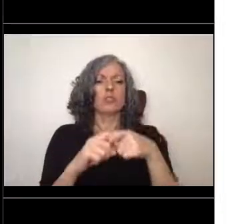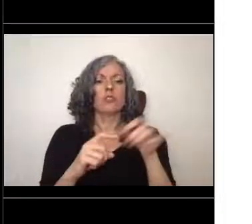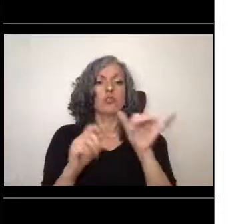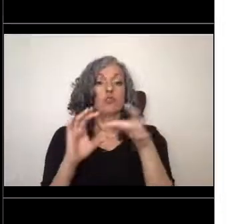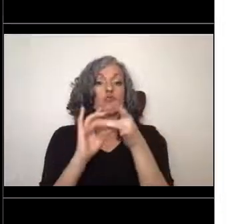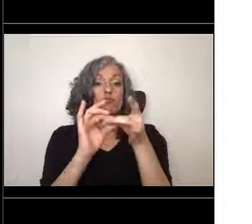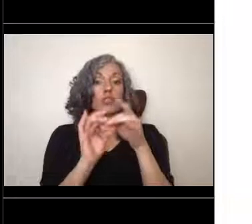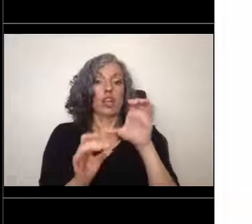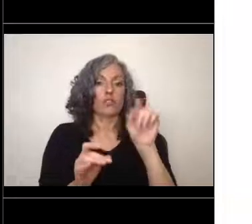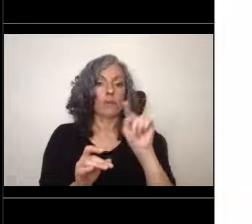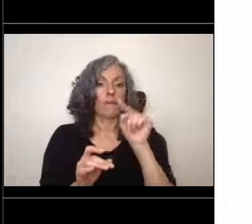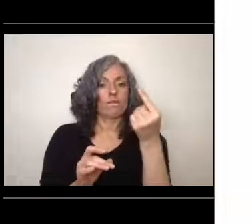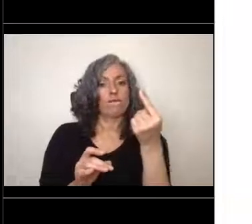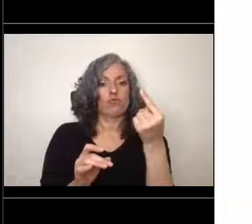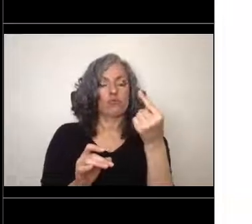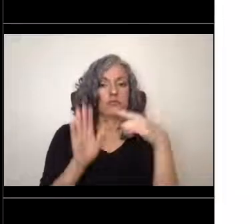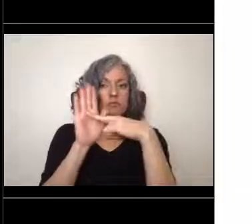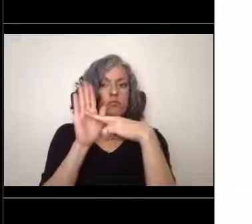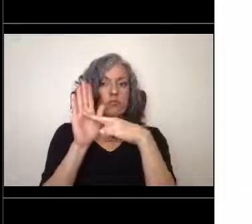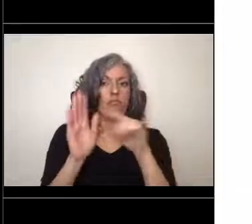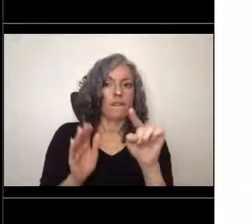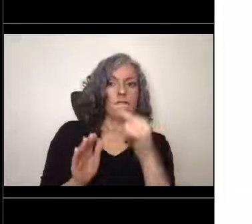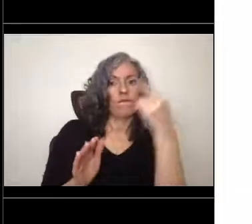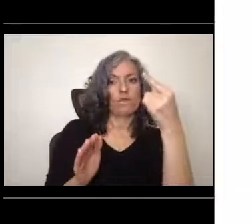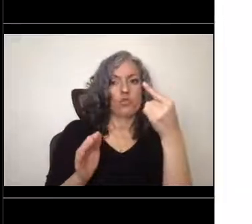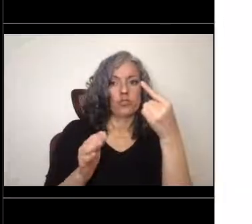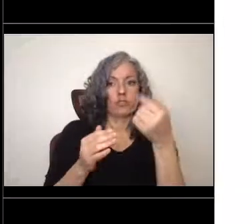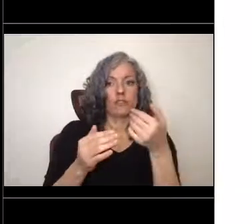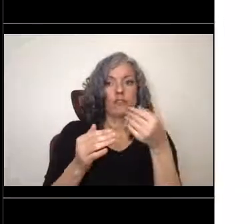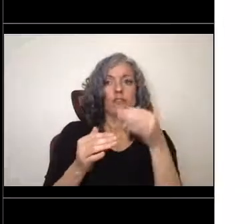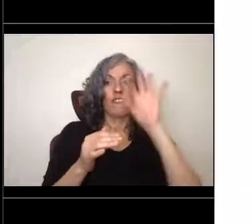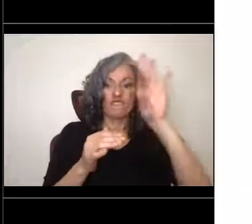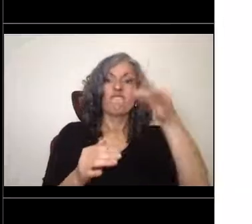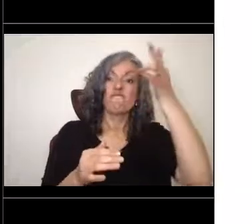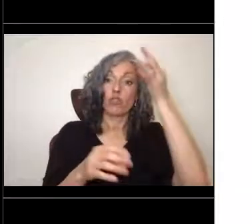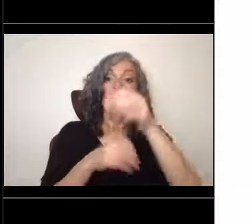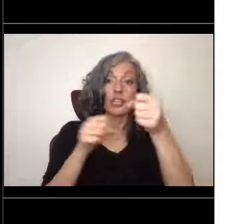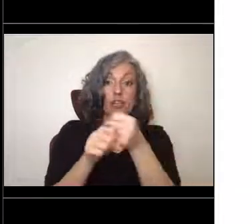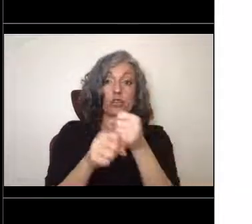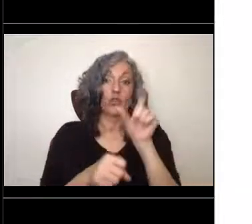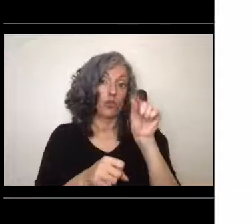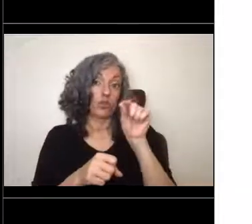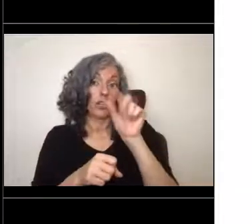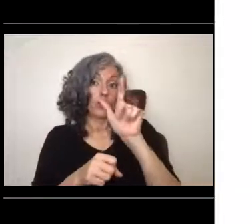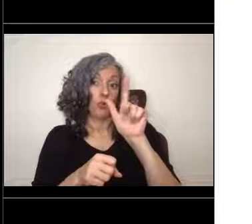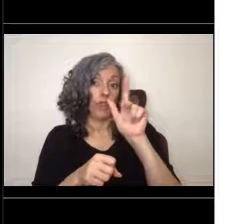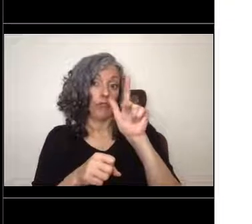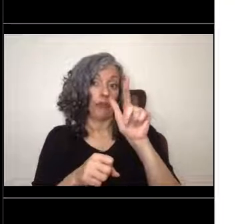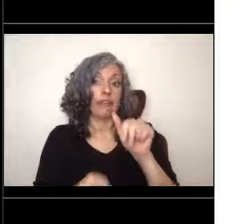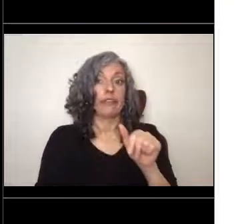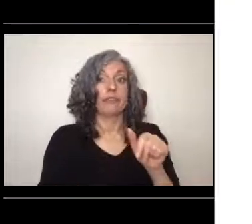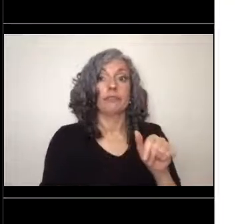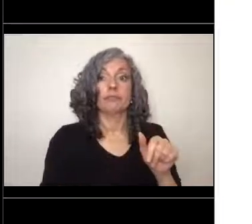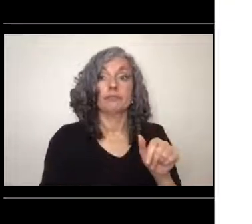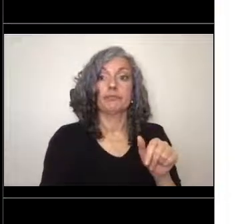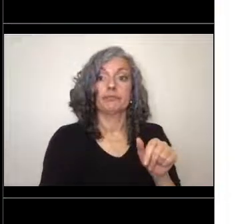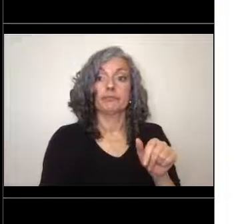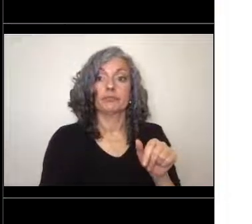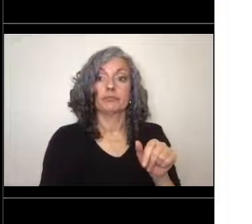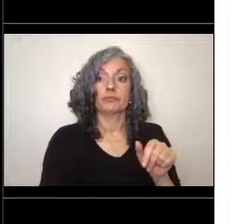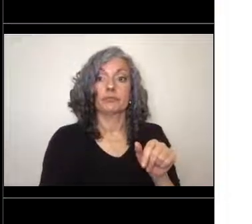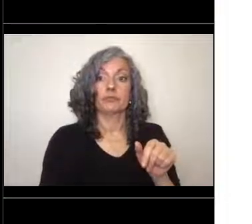October 1st represents the beginning of the next federal fiscal year, which is 2023. As Mr. Mamano mentioned, there is not an